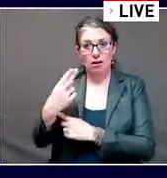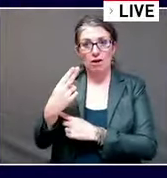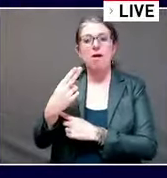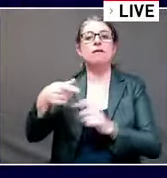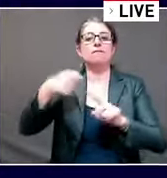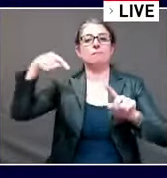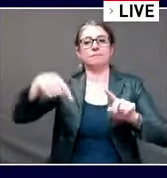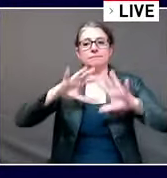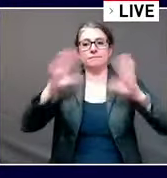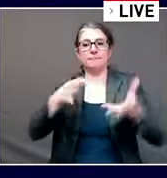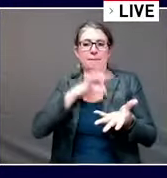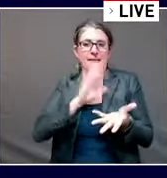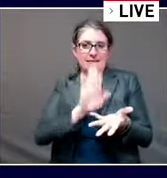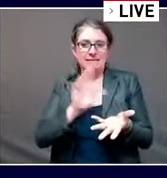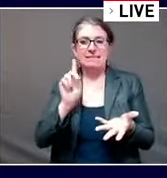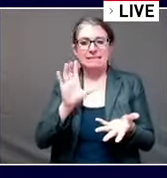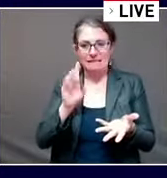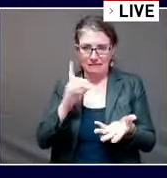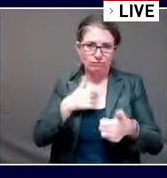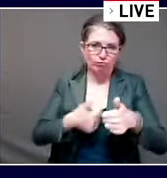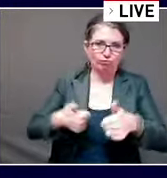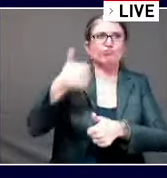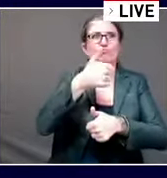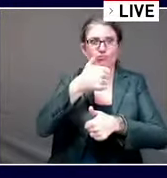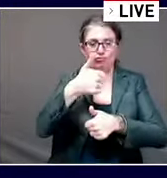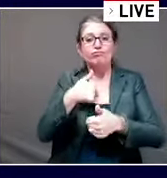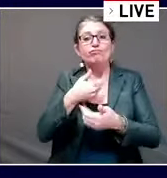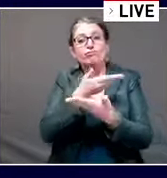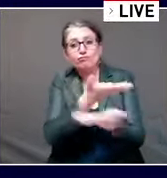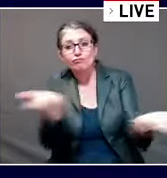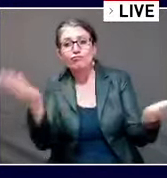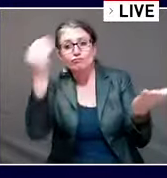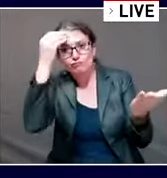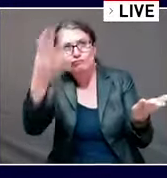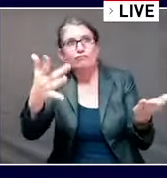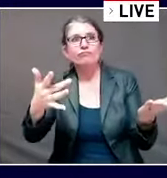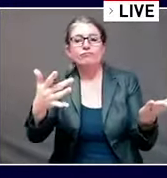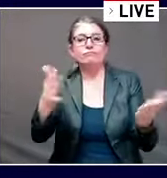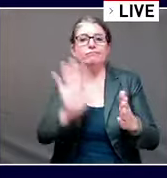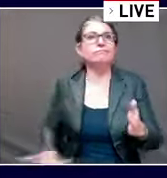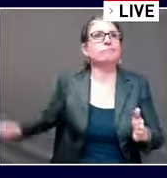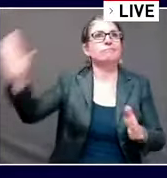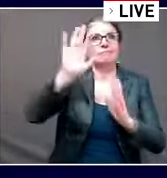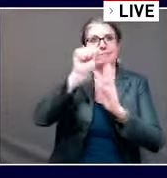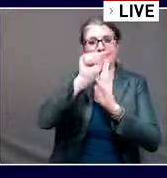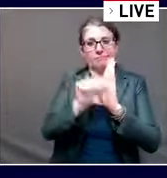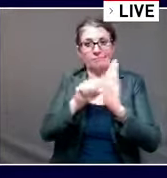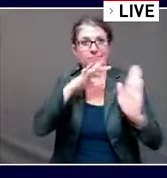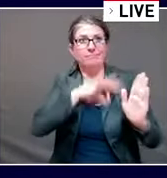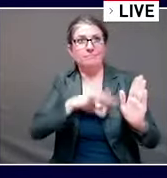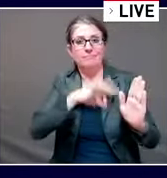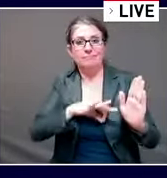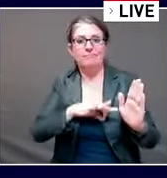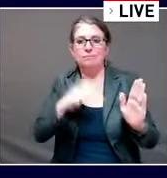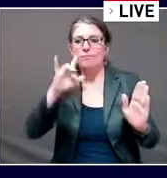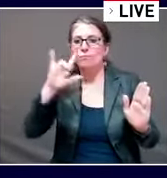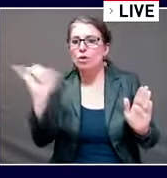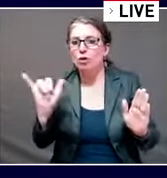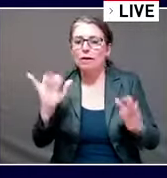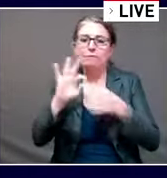Delighted to be able to join everyone this afternoon to provide an update on where we are with respect to COVID-19 for the state of Maine for